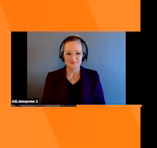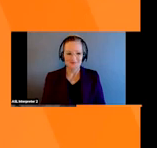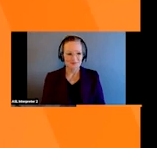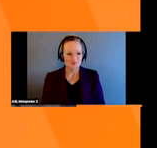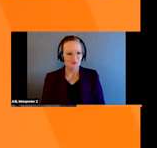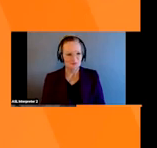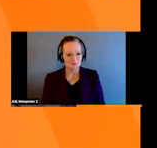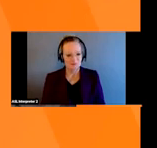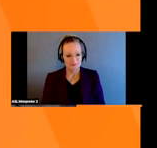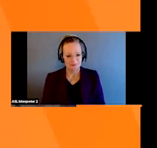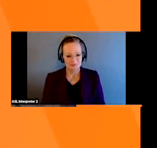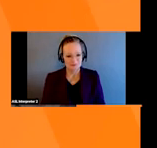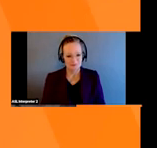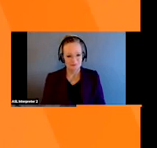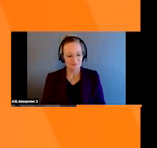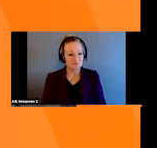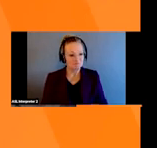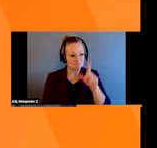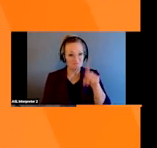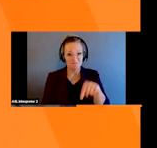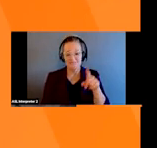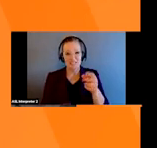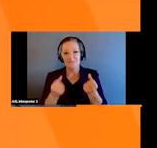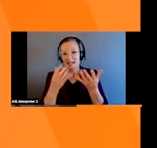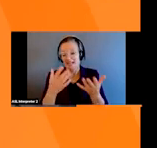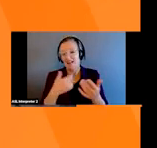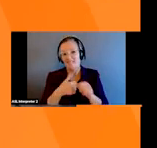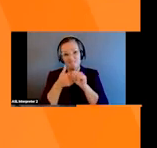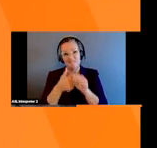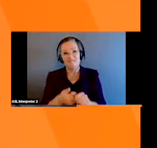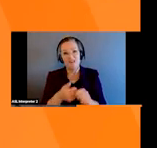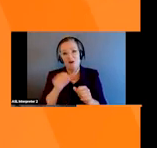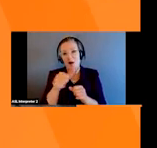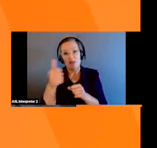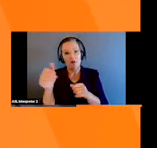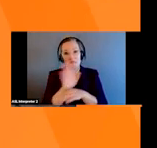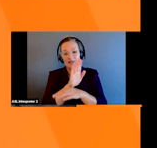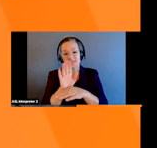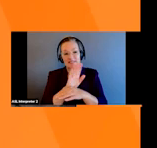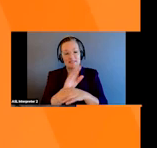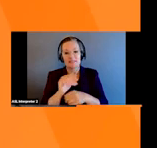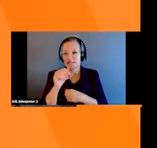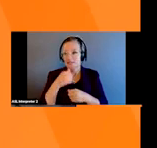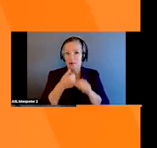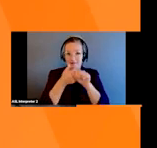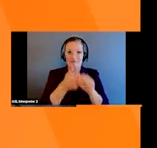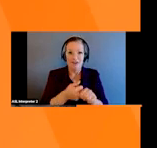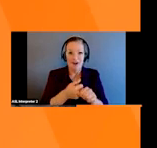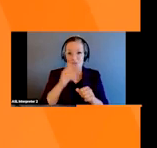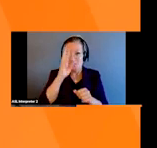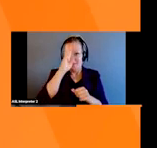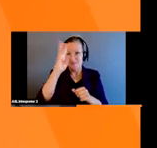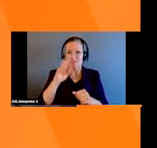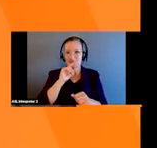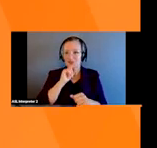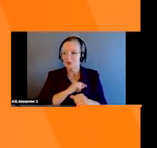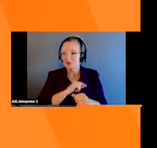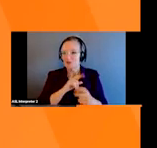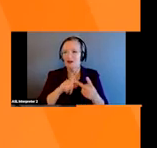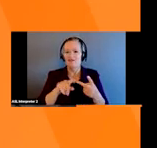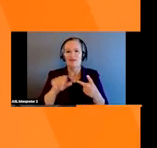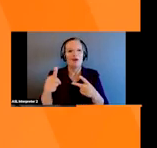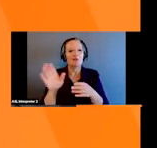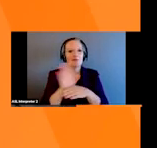There's a whole bunch of people we follow. We follow other businesses. So like the Business Center, I think Innovation Guelph is one. There's a whole bunch. We